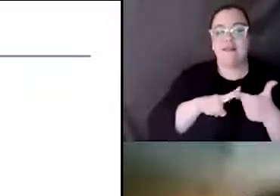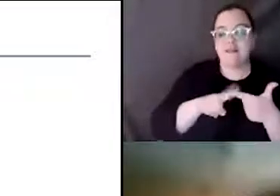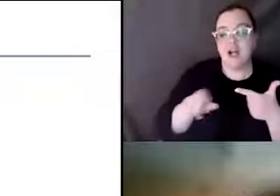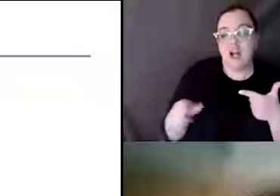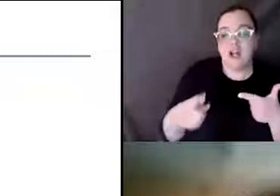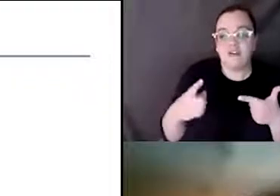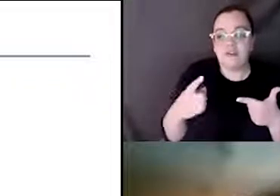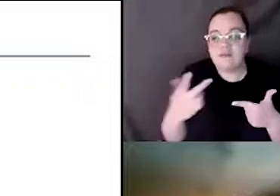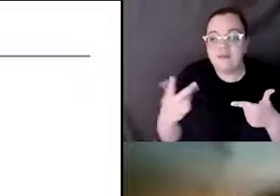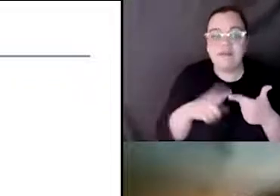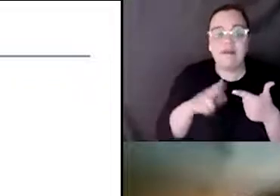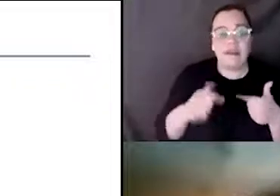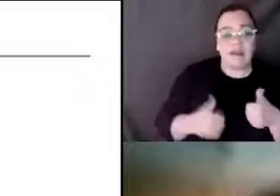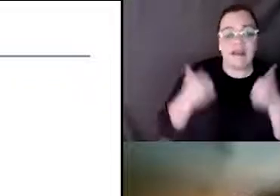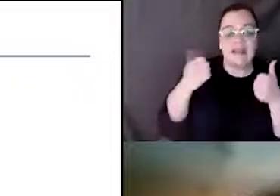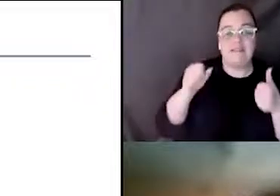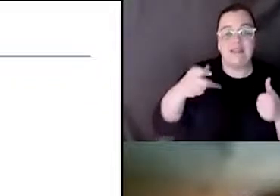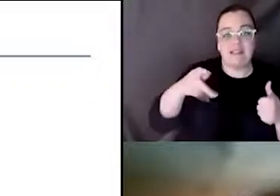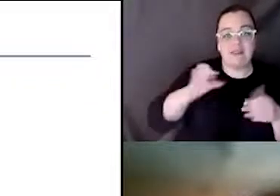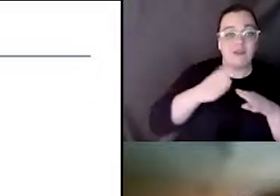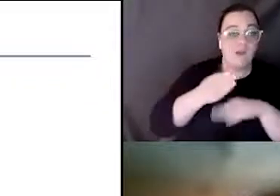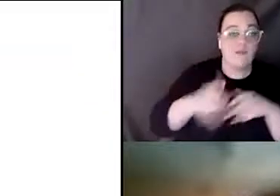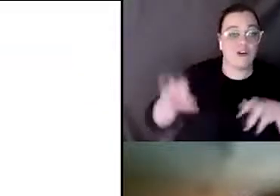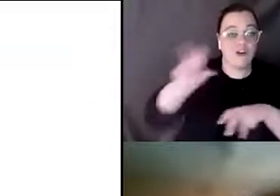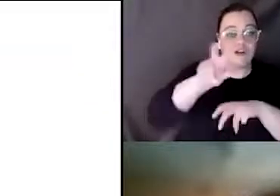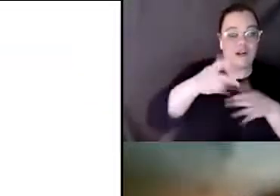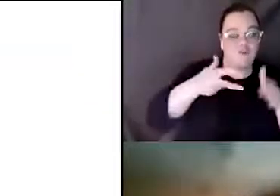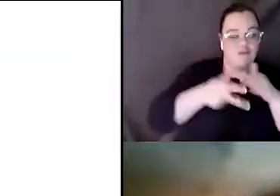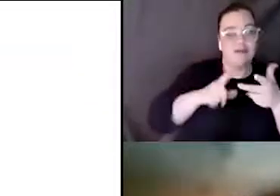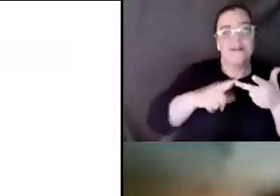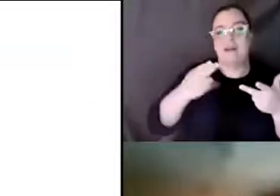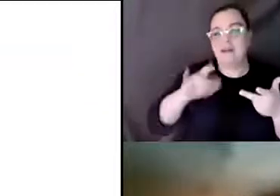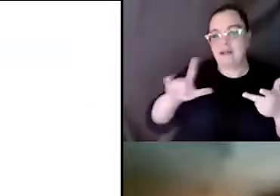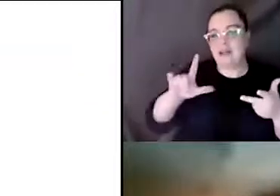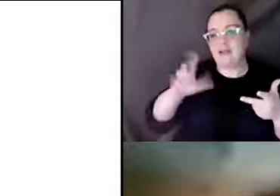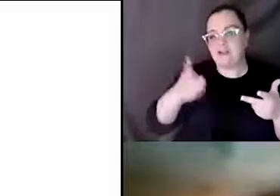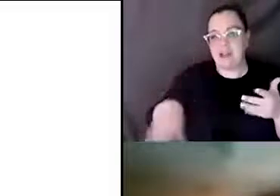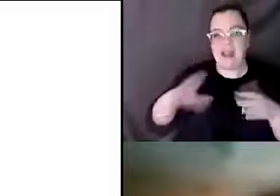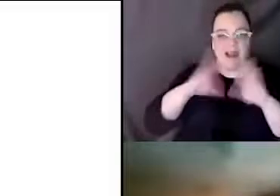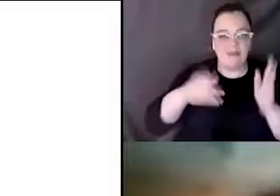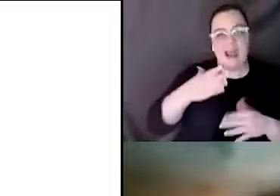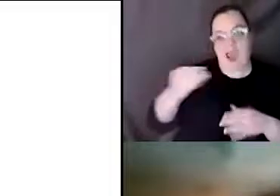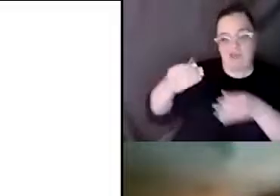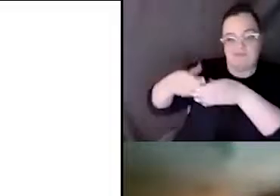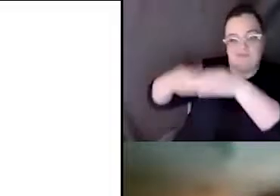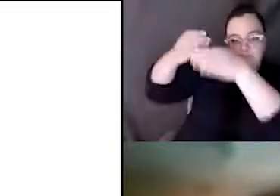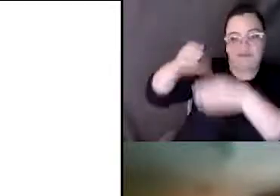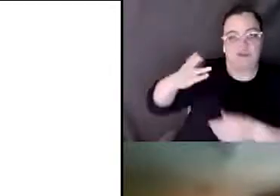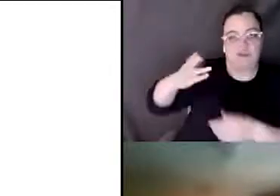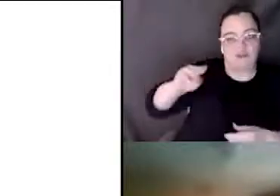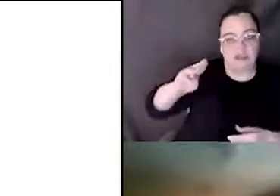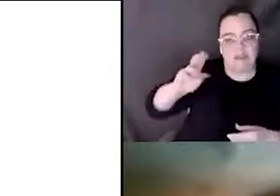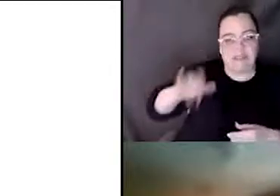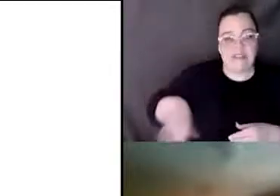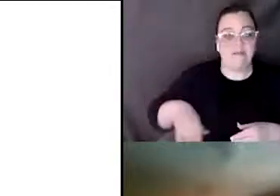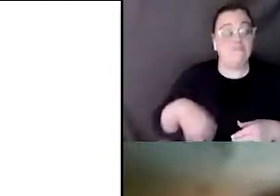vulnerability for living space over garage, hillside houses, and then of course chimneys are also a vulnerability. Retrofitting does not mean that